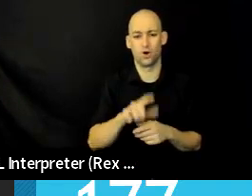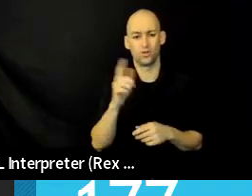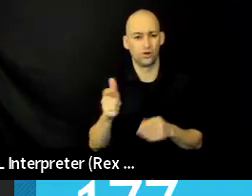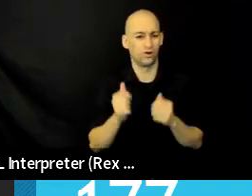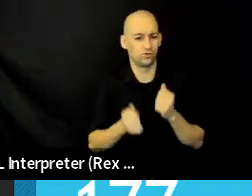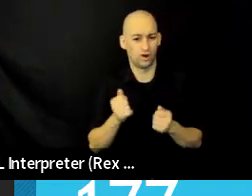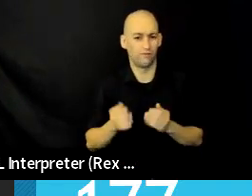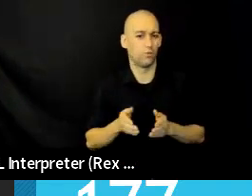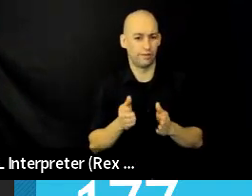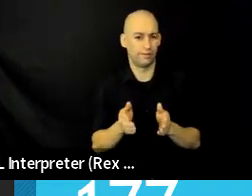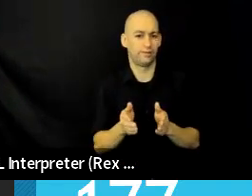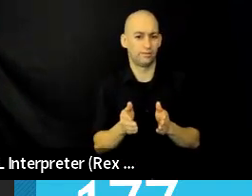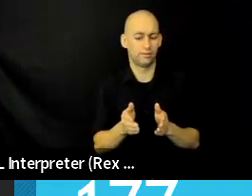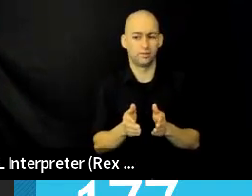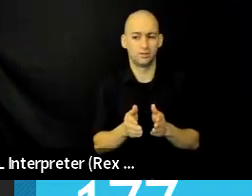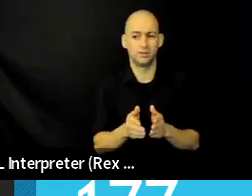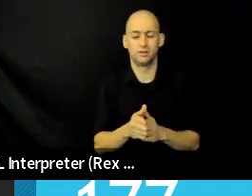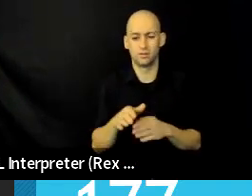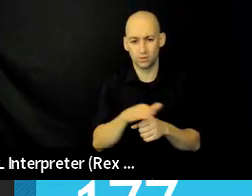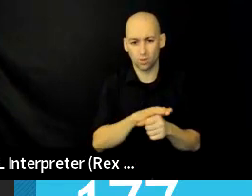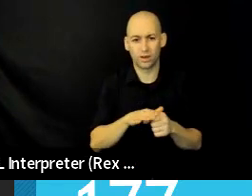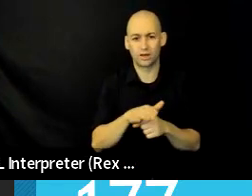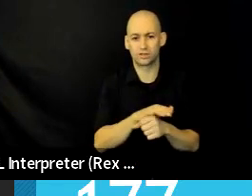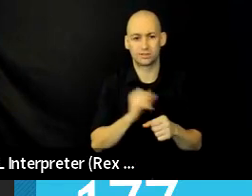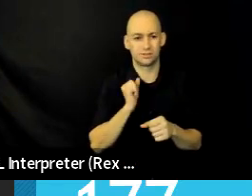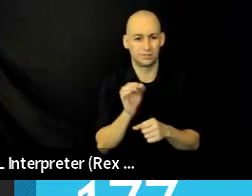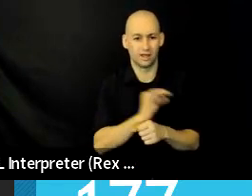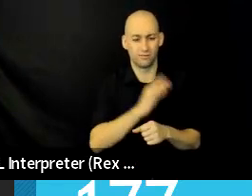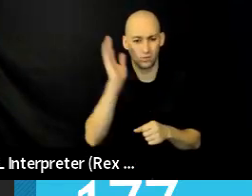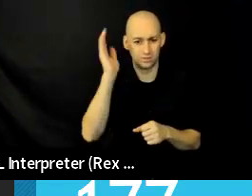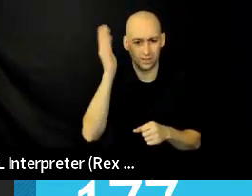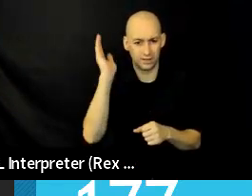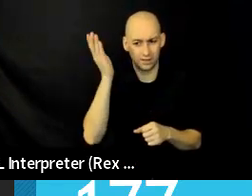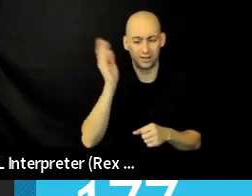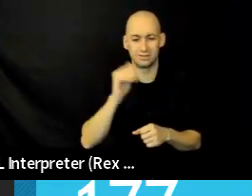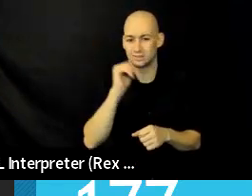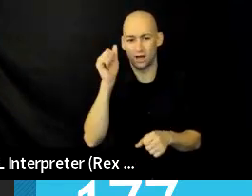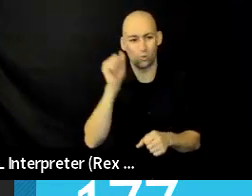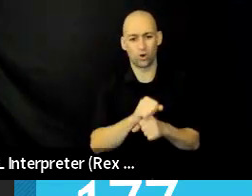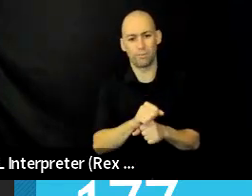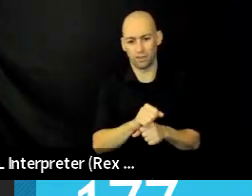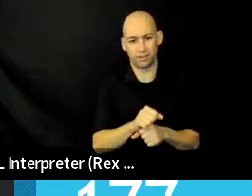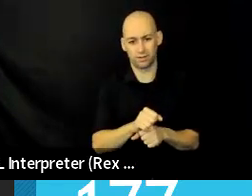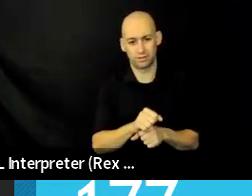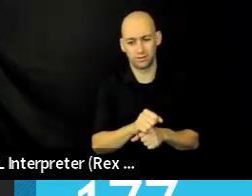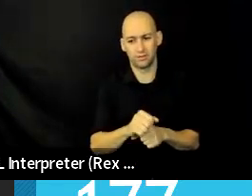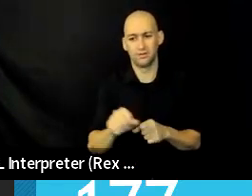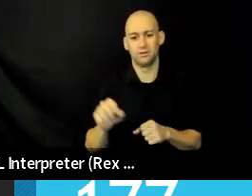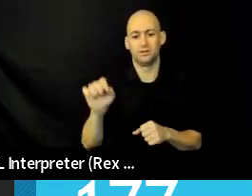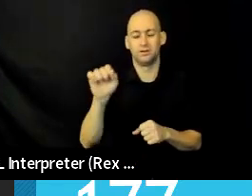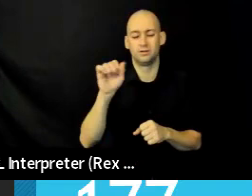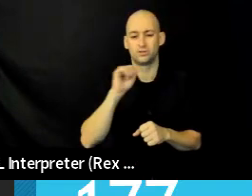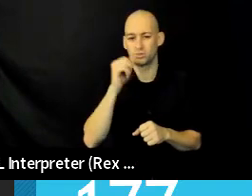driveway in the location that staff presented it is not workable. You don't see driveways